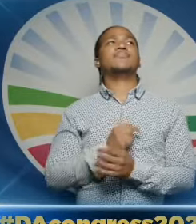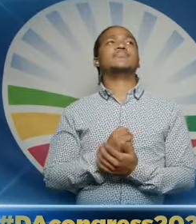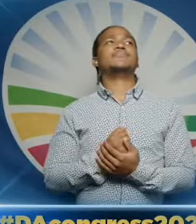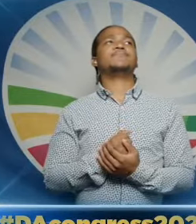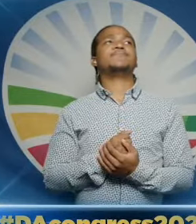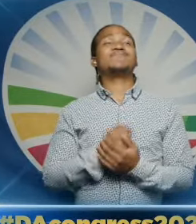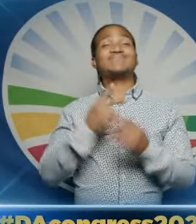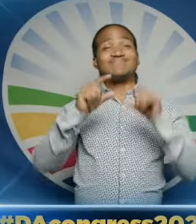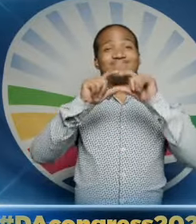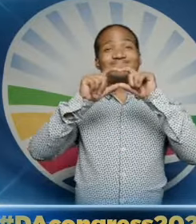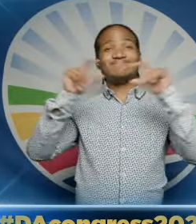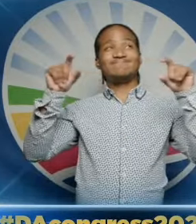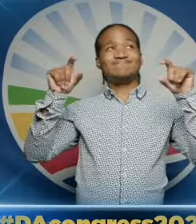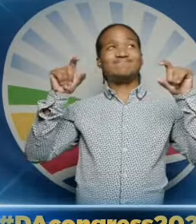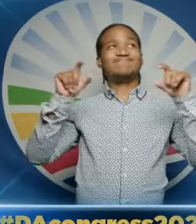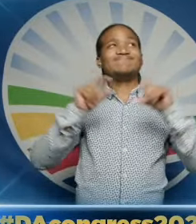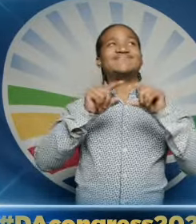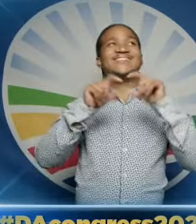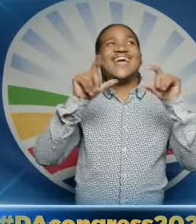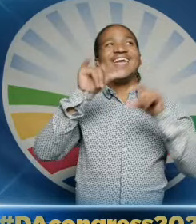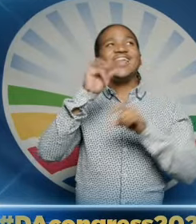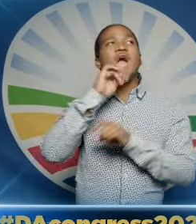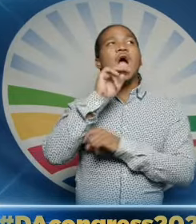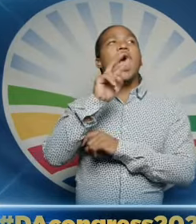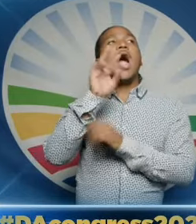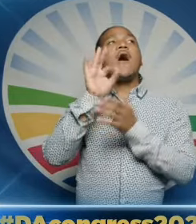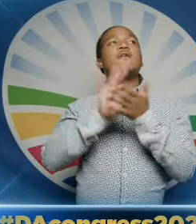on the screen behind you,